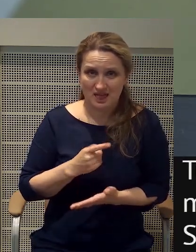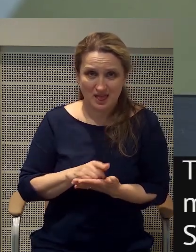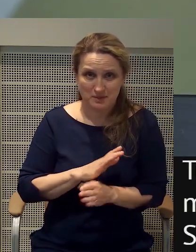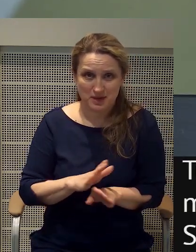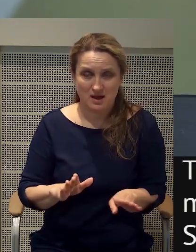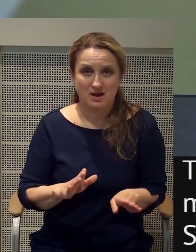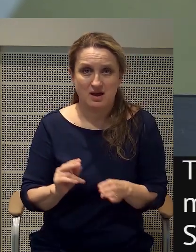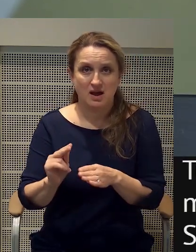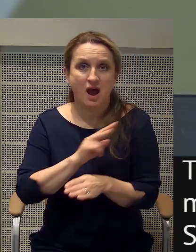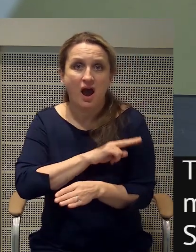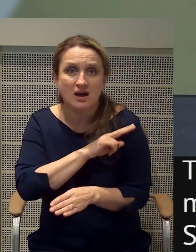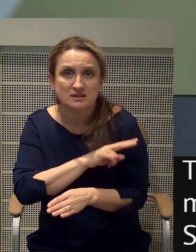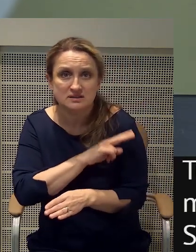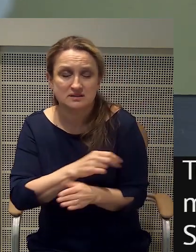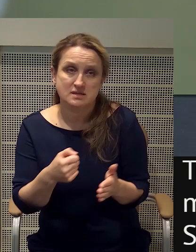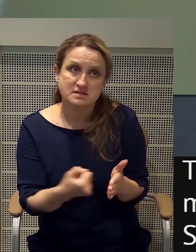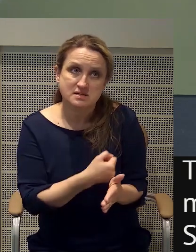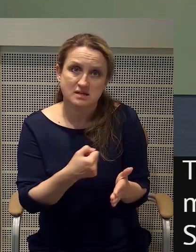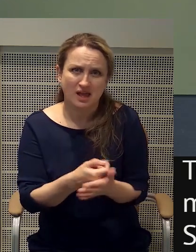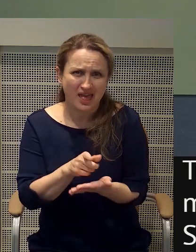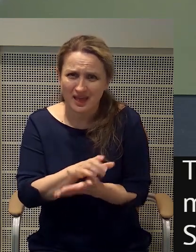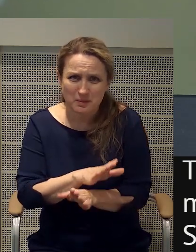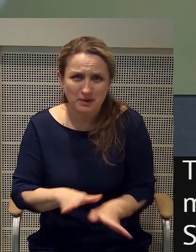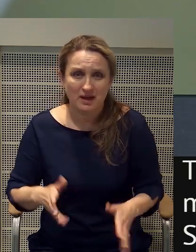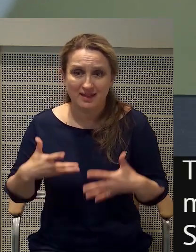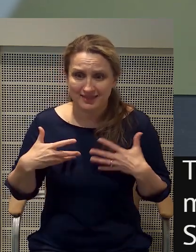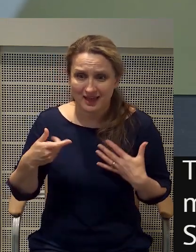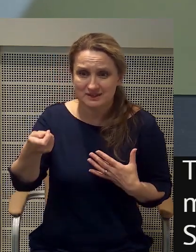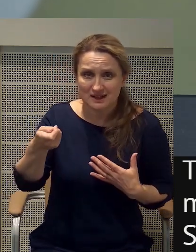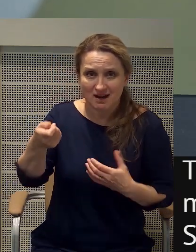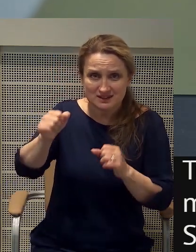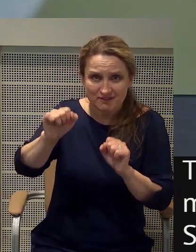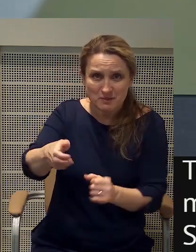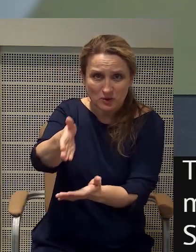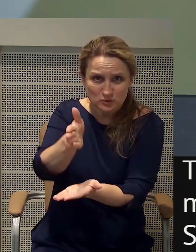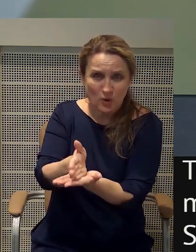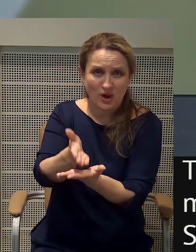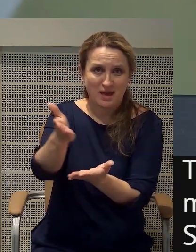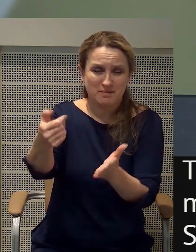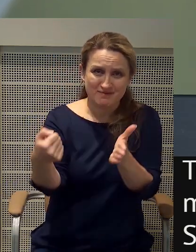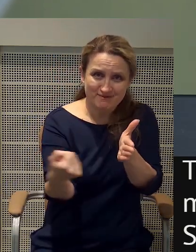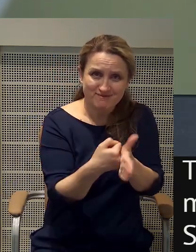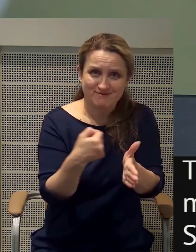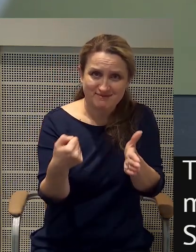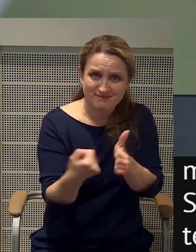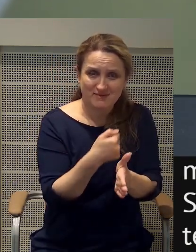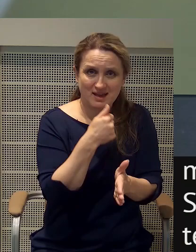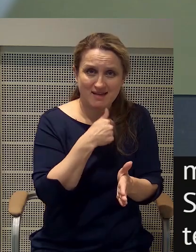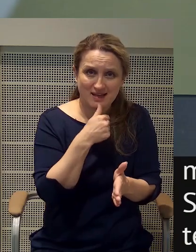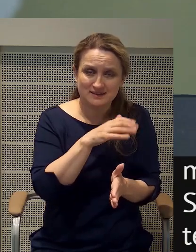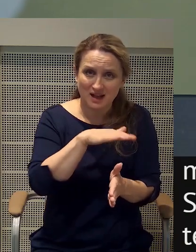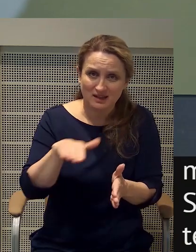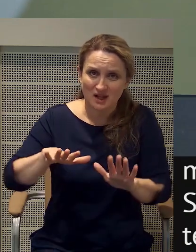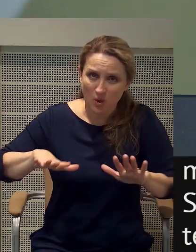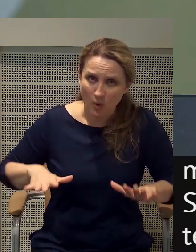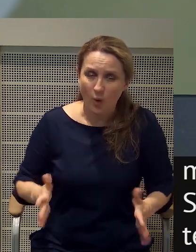we shouldn't be the only ones fighting. The doctors shouldn't be the only ones fighting. Our health insurance